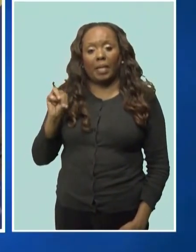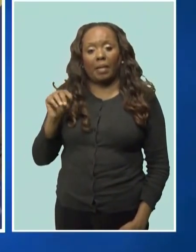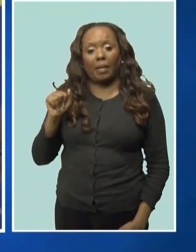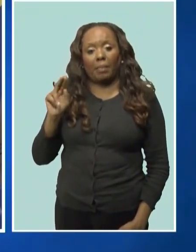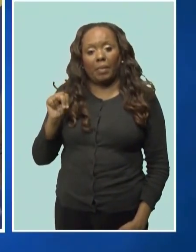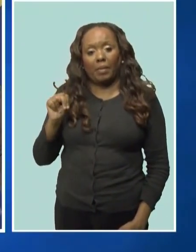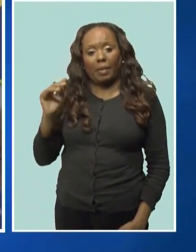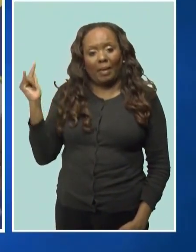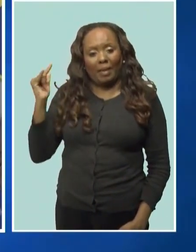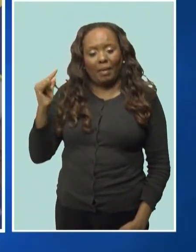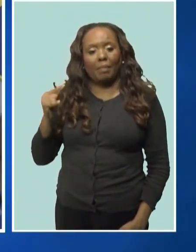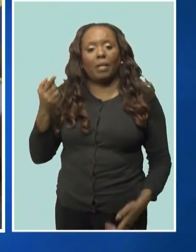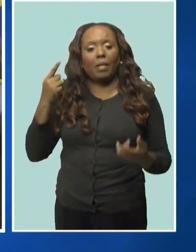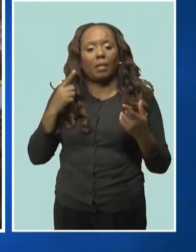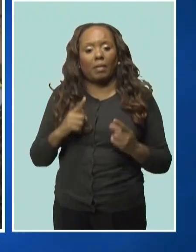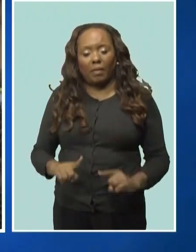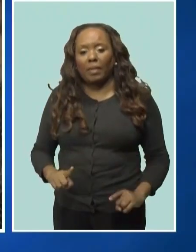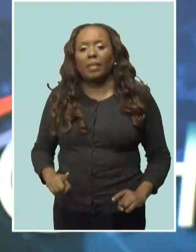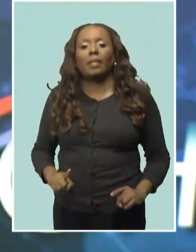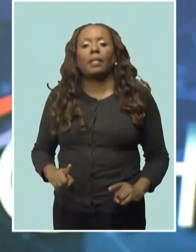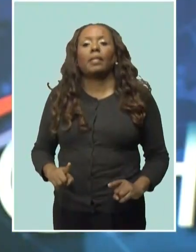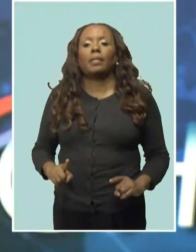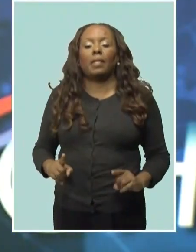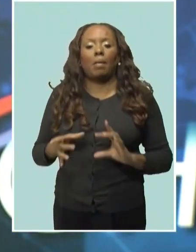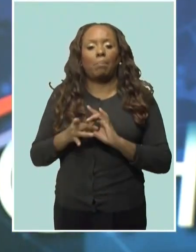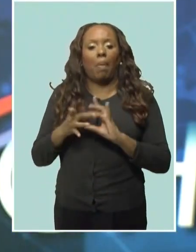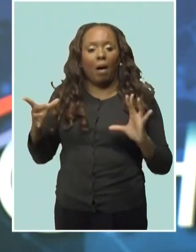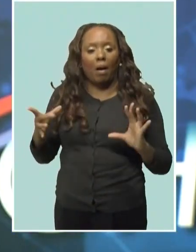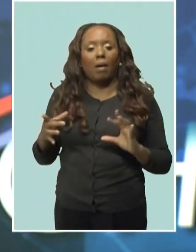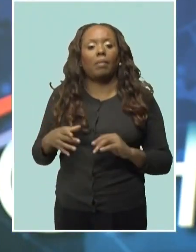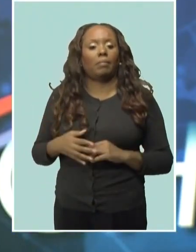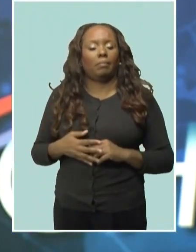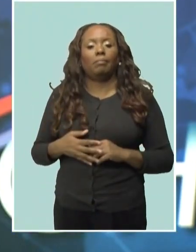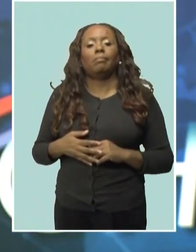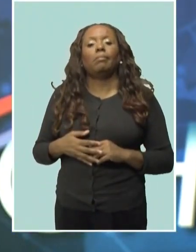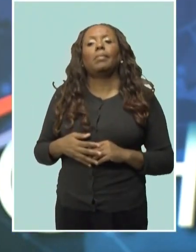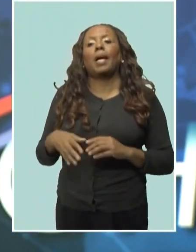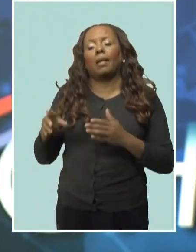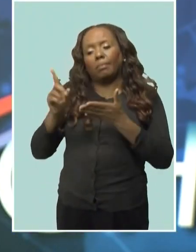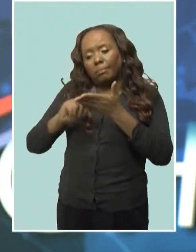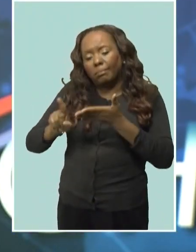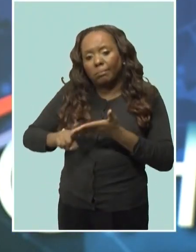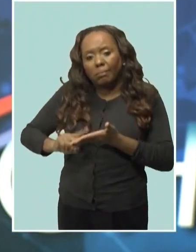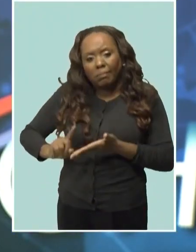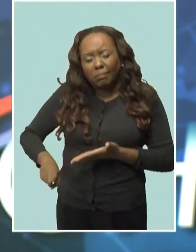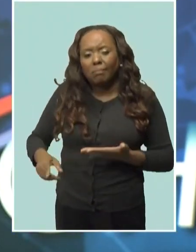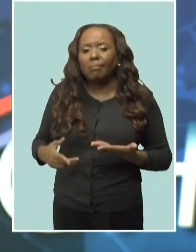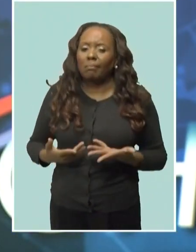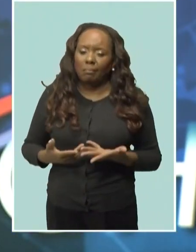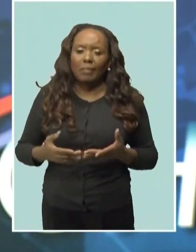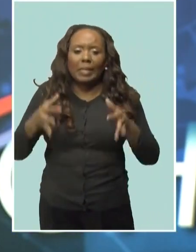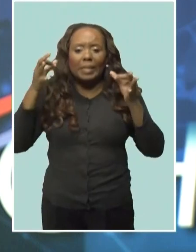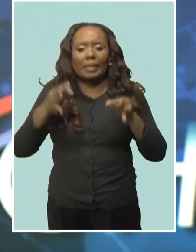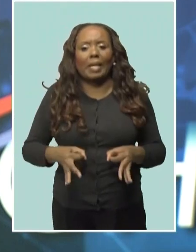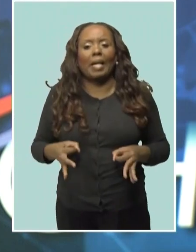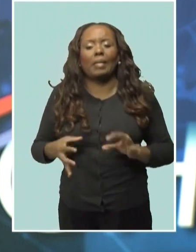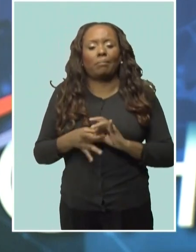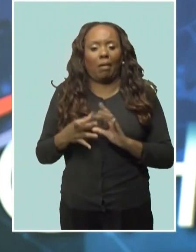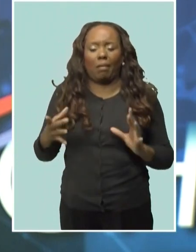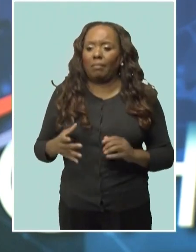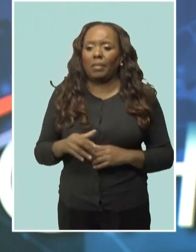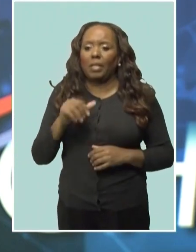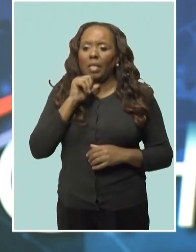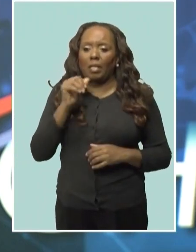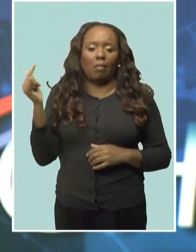to terminate the arrangement following an evaluation of the route's performance. Meanwhile, Minister of Tourism and Transport